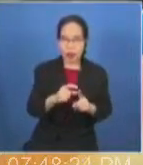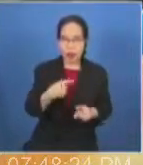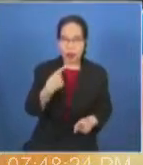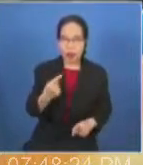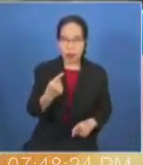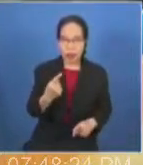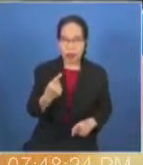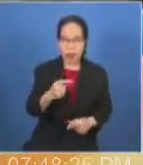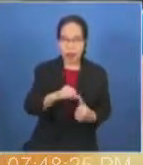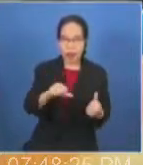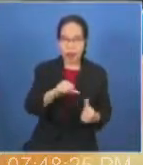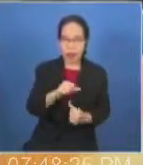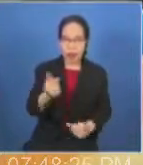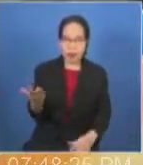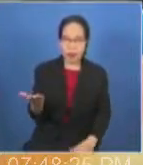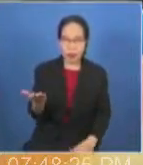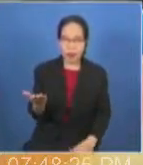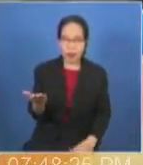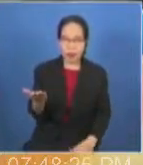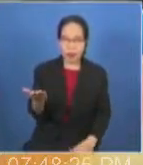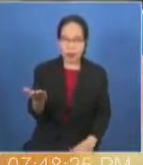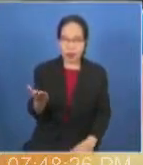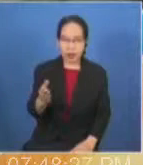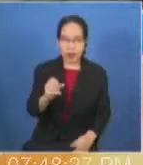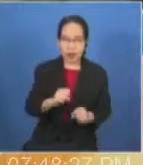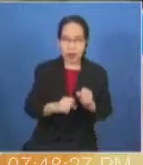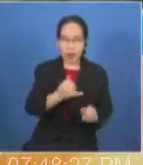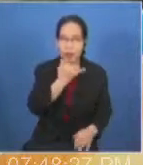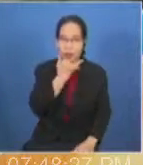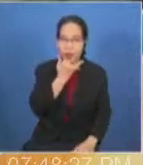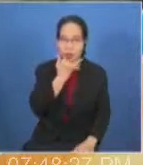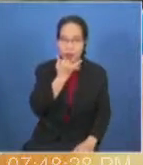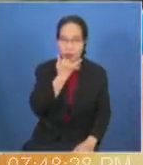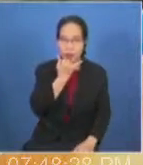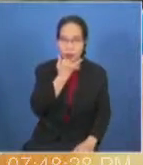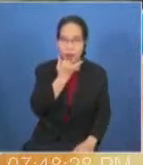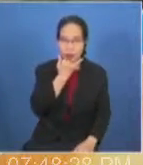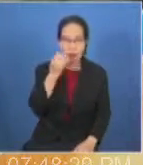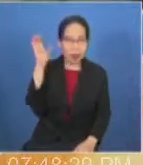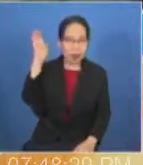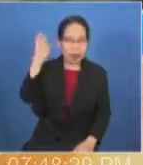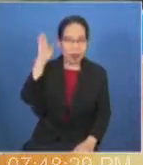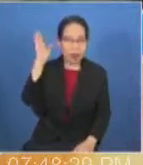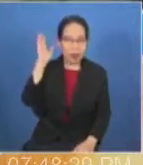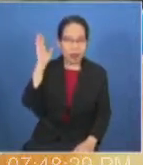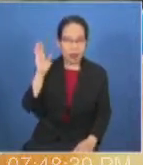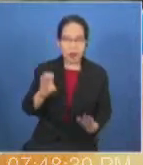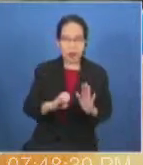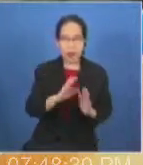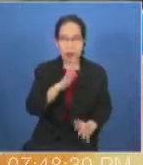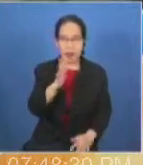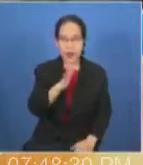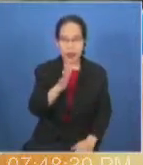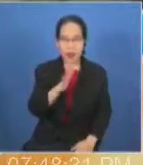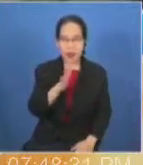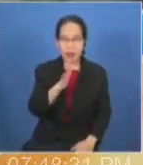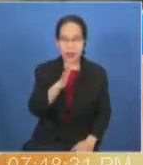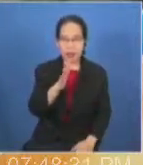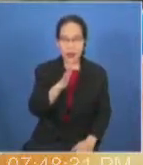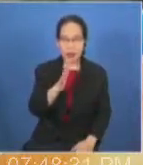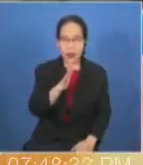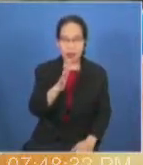He easily adapts the words of the people around him. Now, if he hears bad